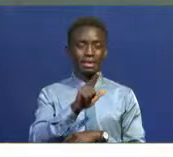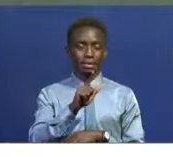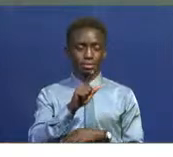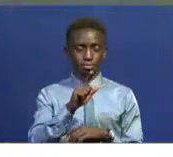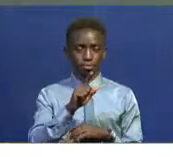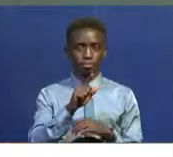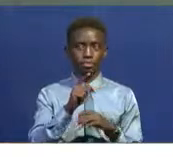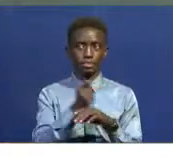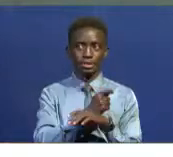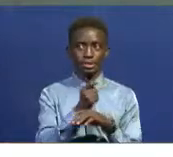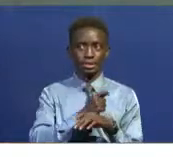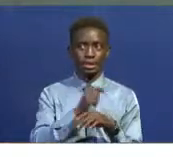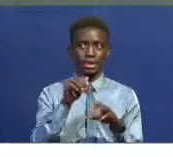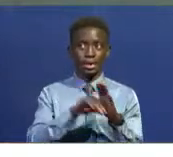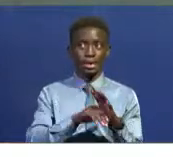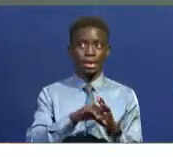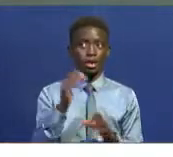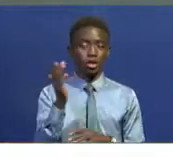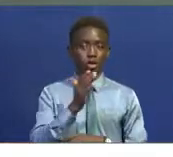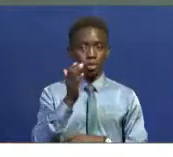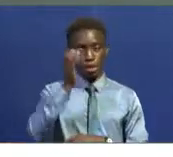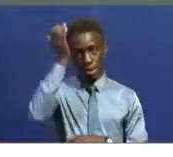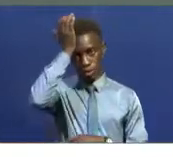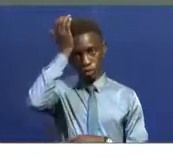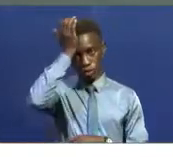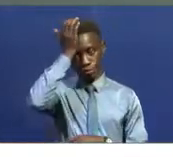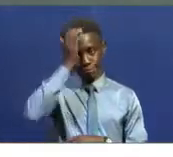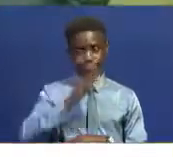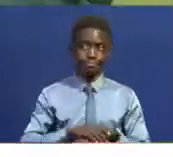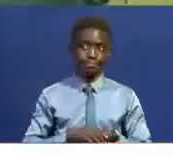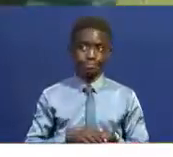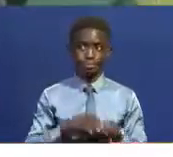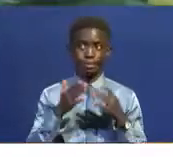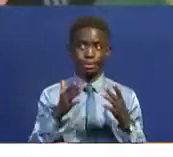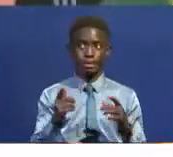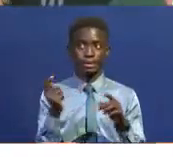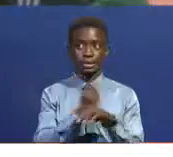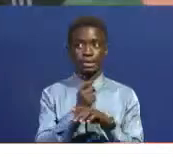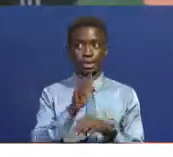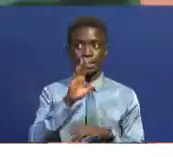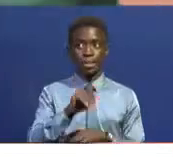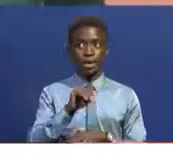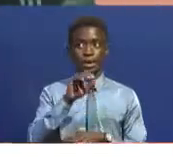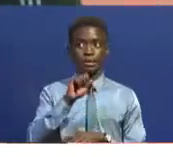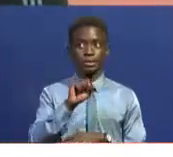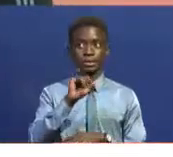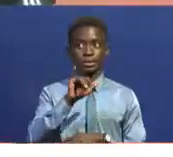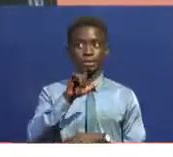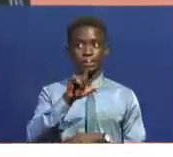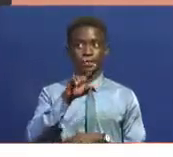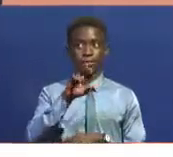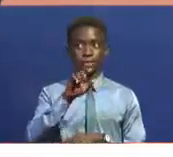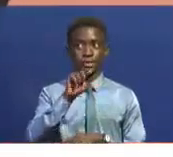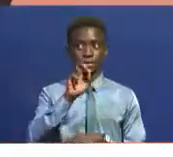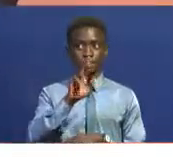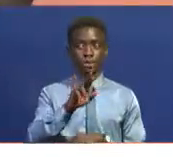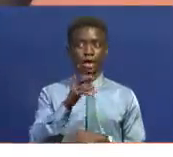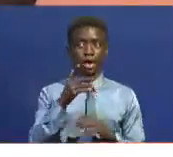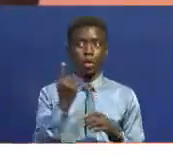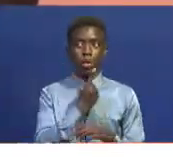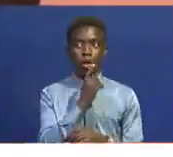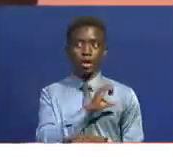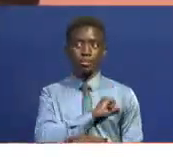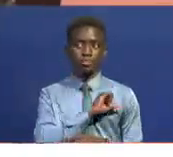Keino Stadium in Eldoret. The training led by FKF referees manager Silvester Kirwa is focusing not only endurance